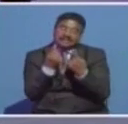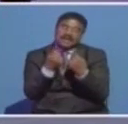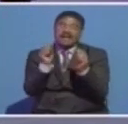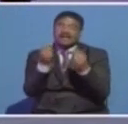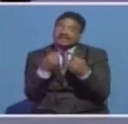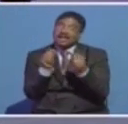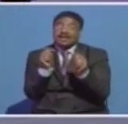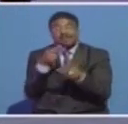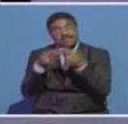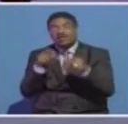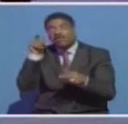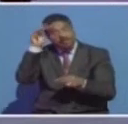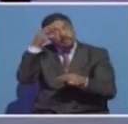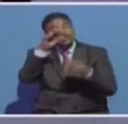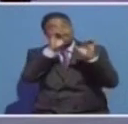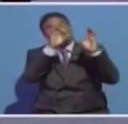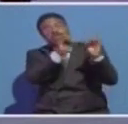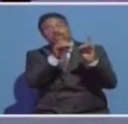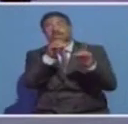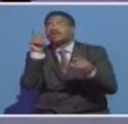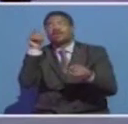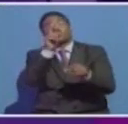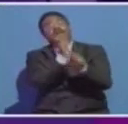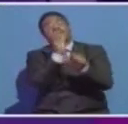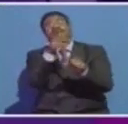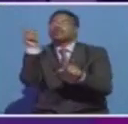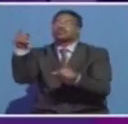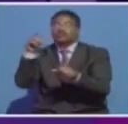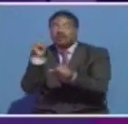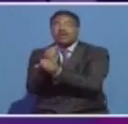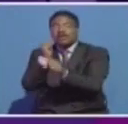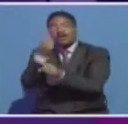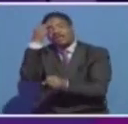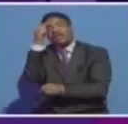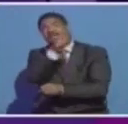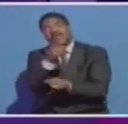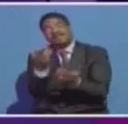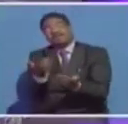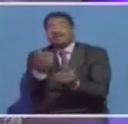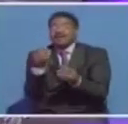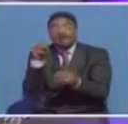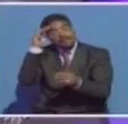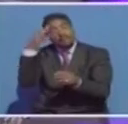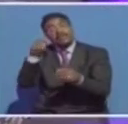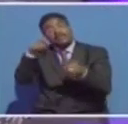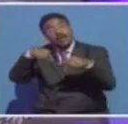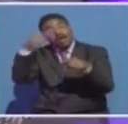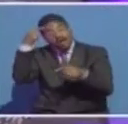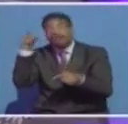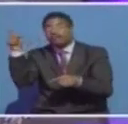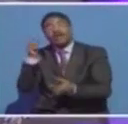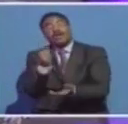ending up doing the work of Ministry of Education, Ministry of Health? Not necessarily. We are there to complement. Ministry of Local Government? We are